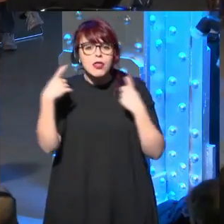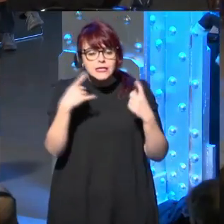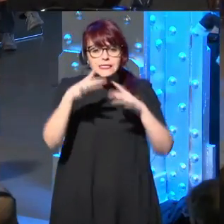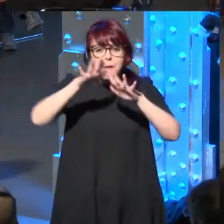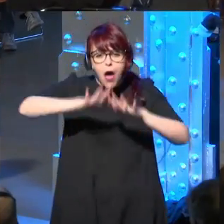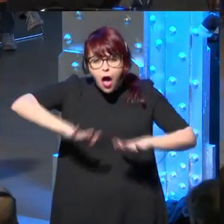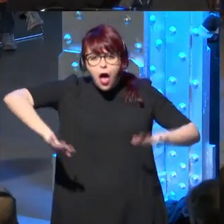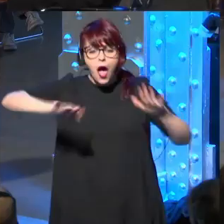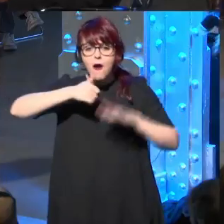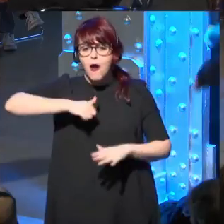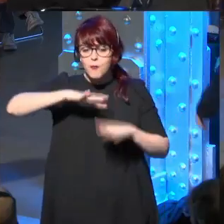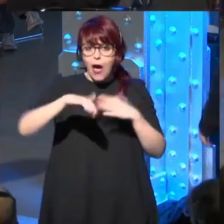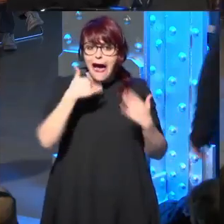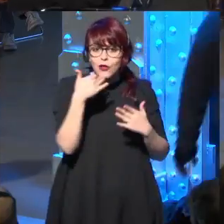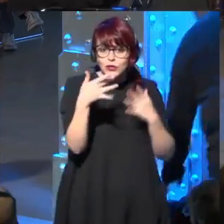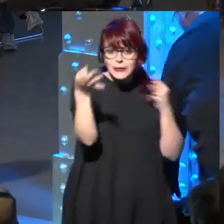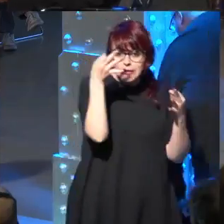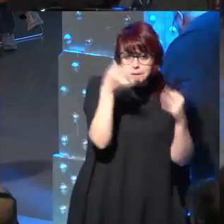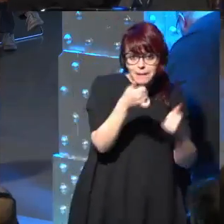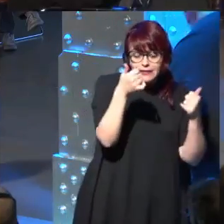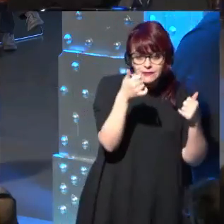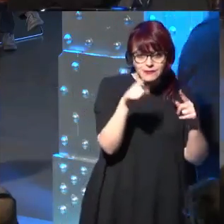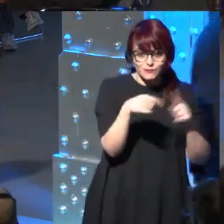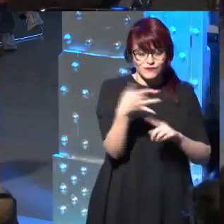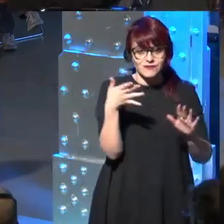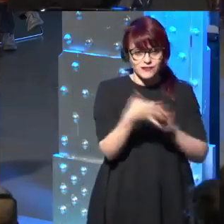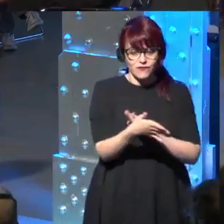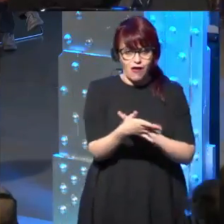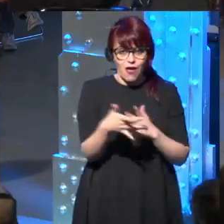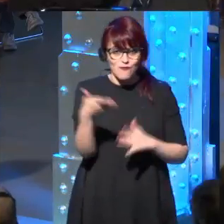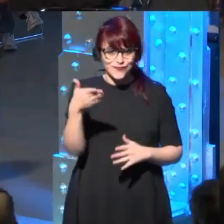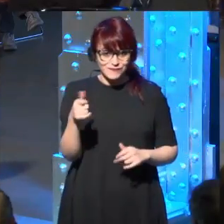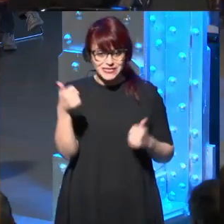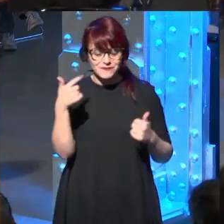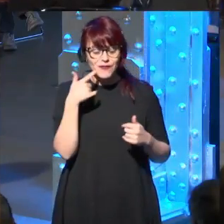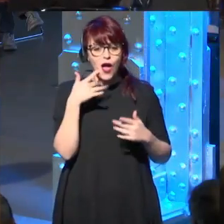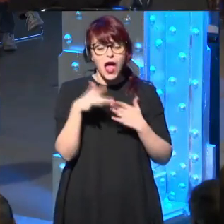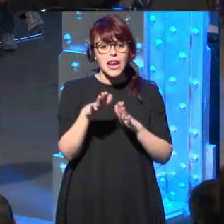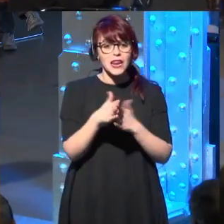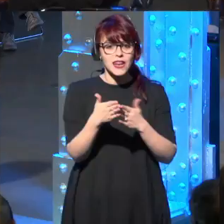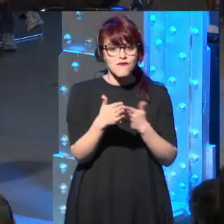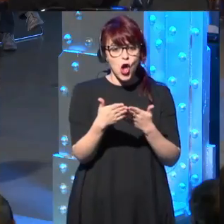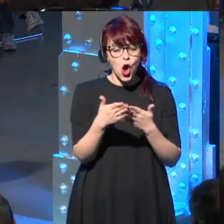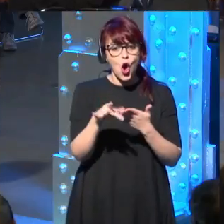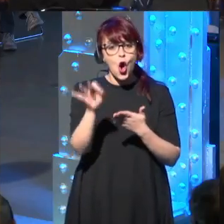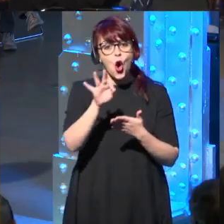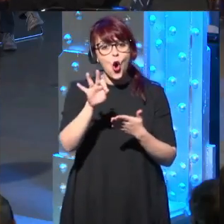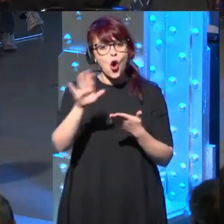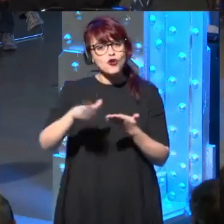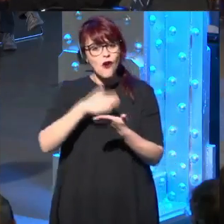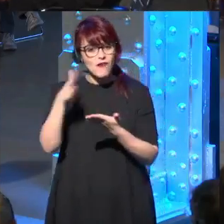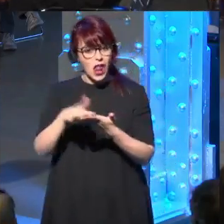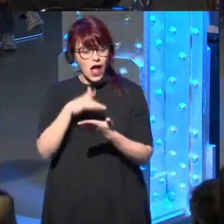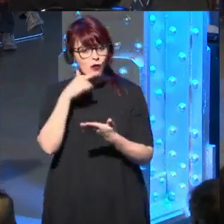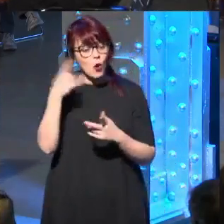hay momentos. In fact, there are times in your books, there are moments in your book where